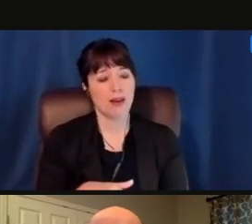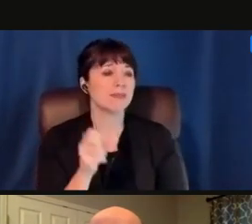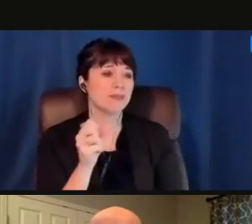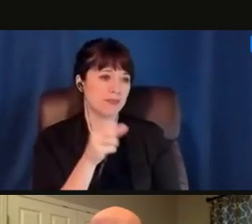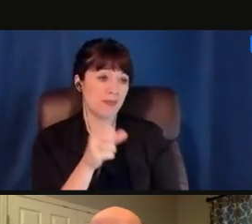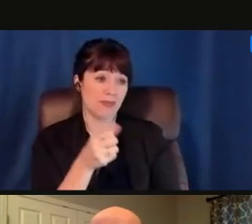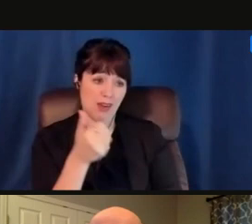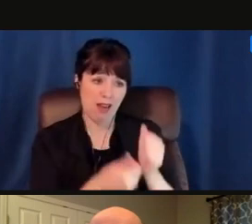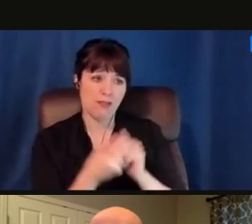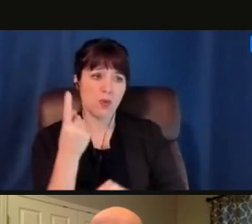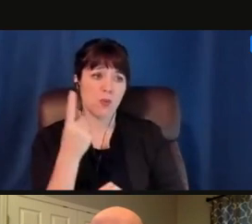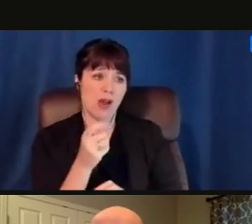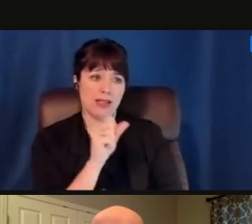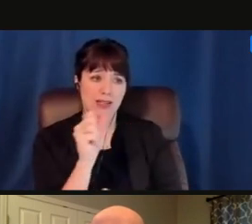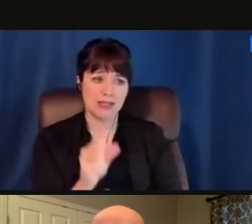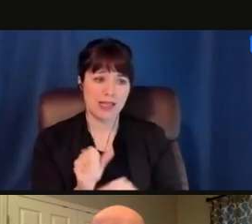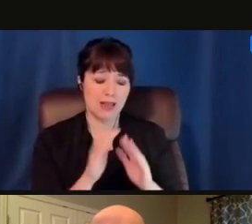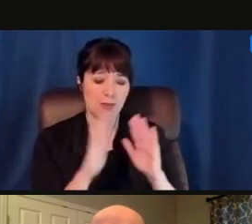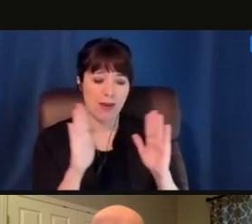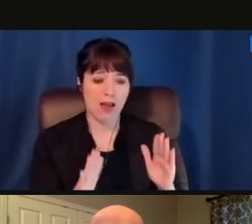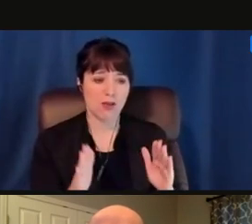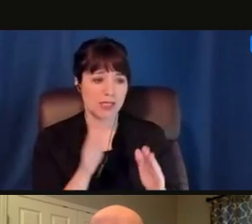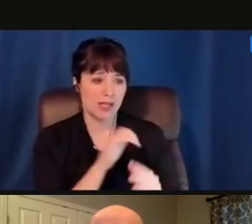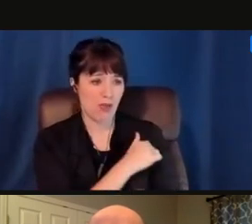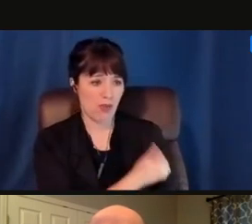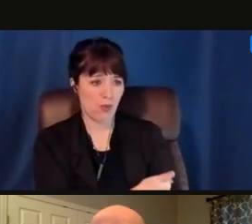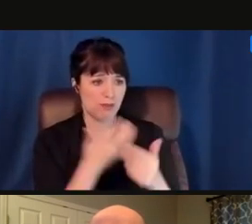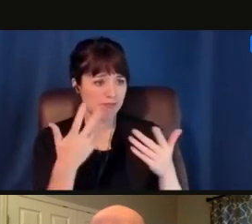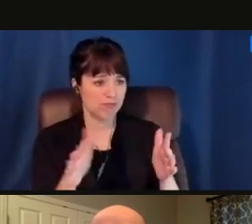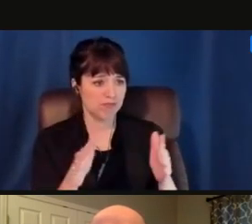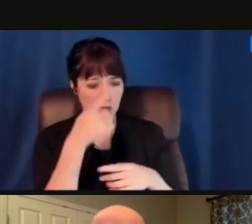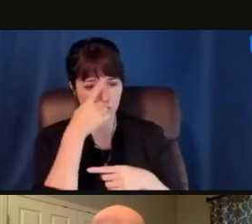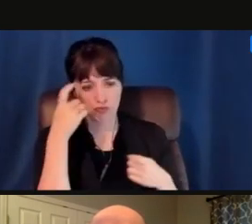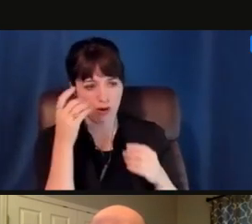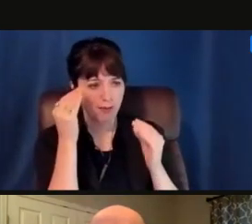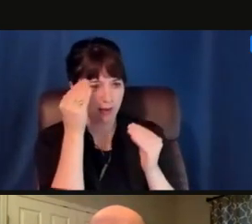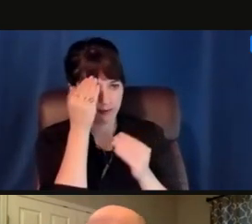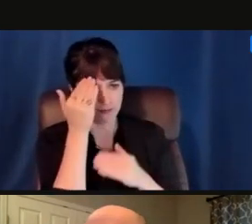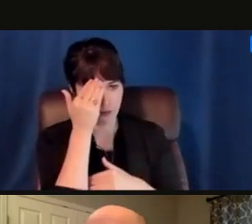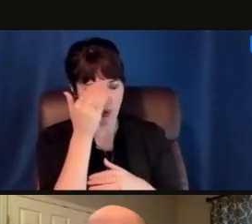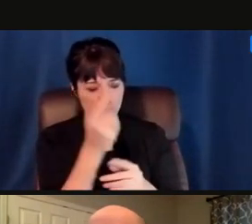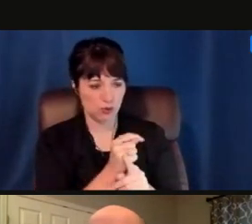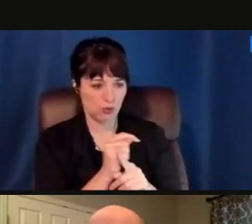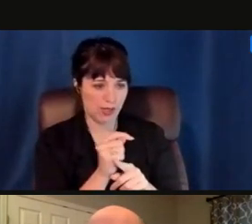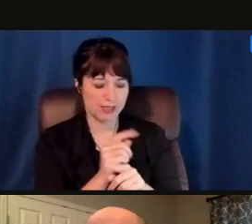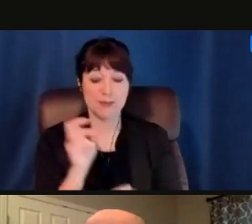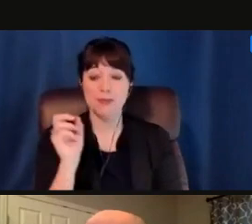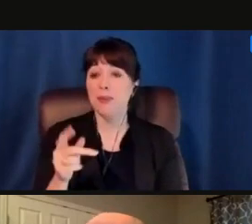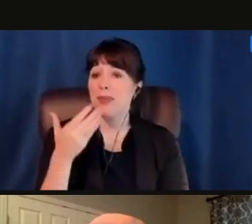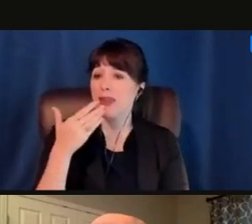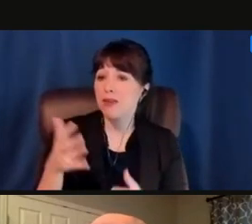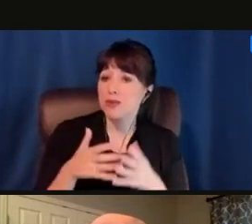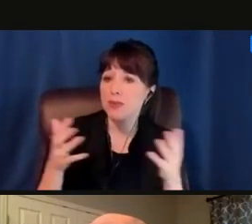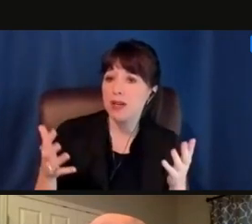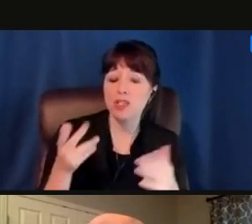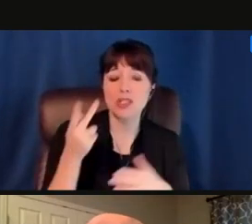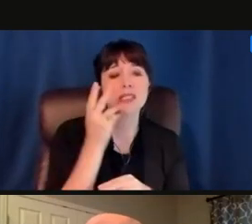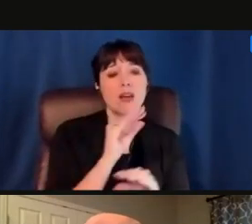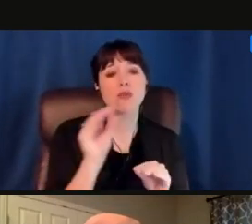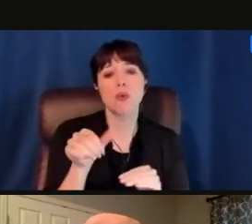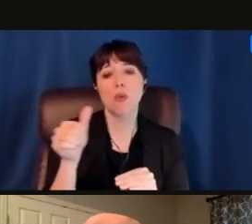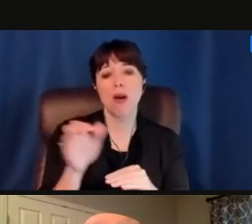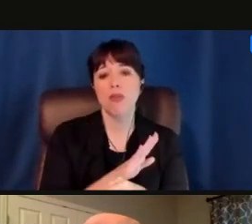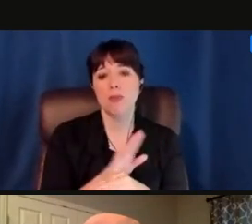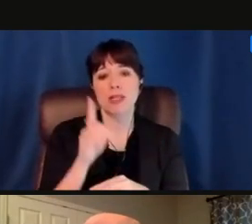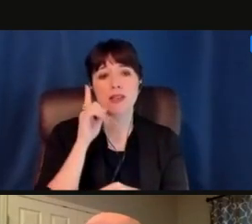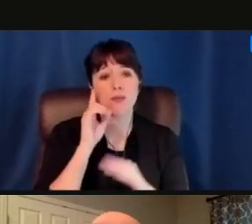Salem Housing Authority is trauma-informed care trained. That's great. Thank you so much. All right. Seeing no other business before the Housing